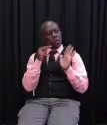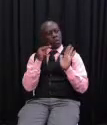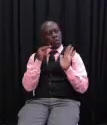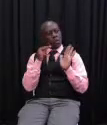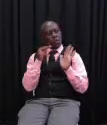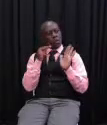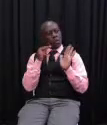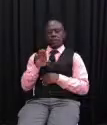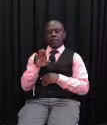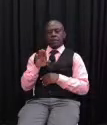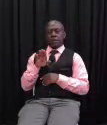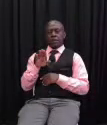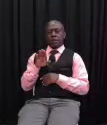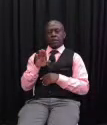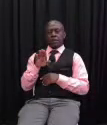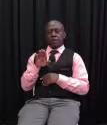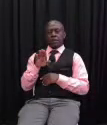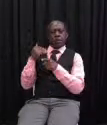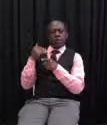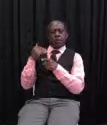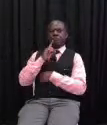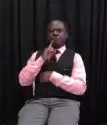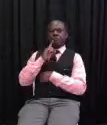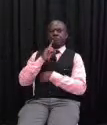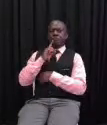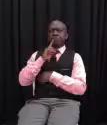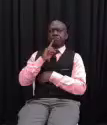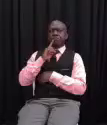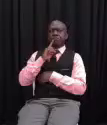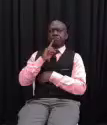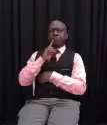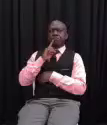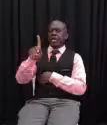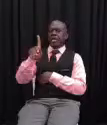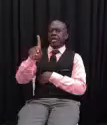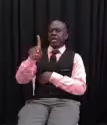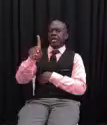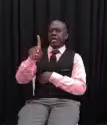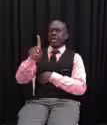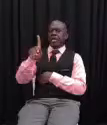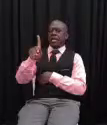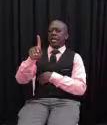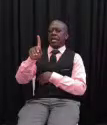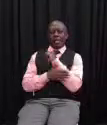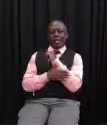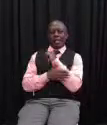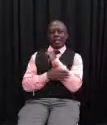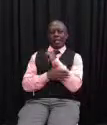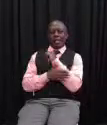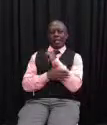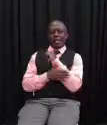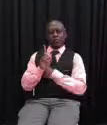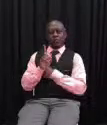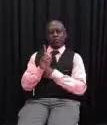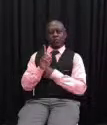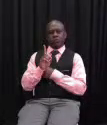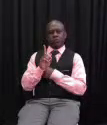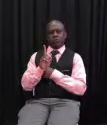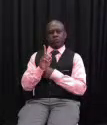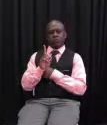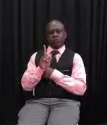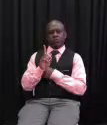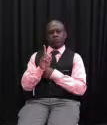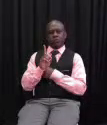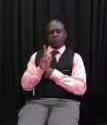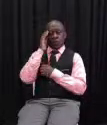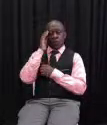bad. You know, when you don't have the information, you might make the wrong conclusion.